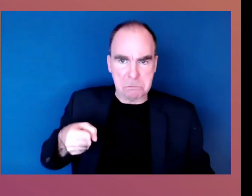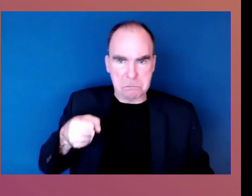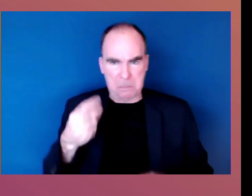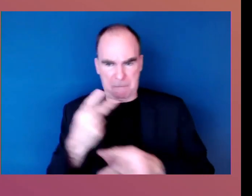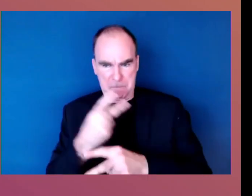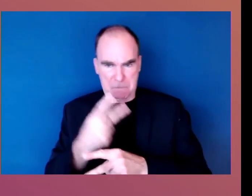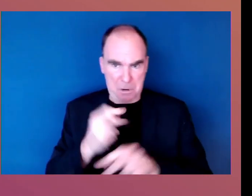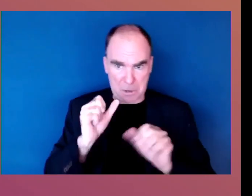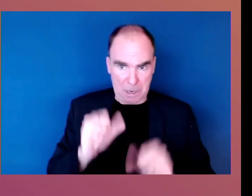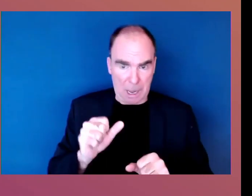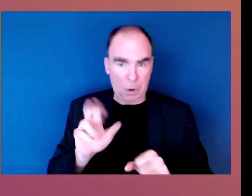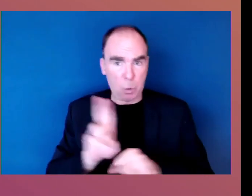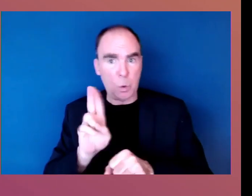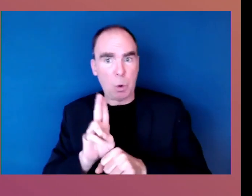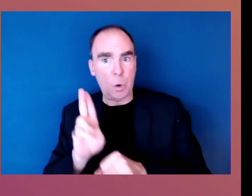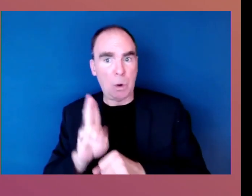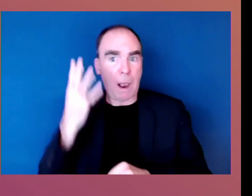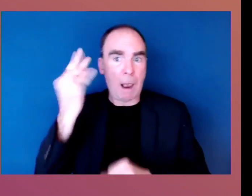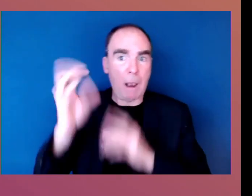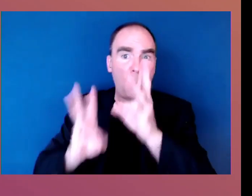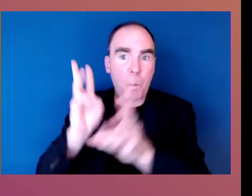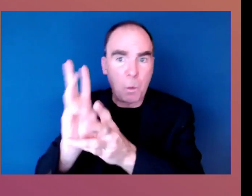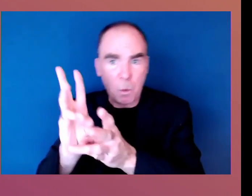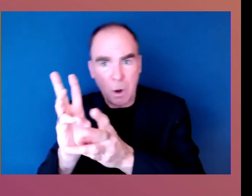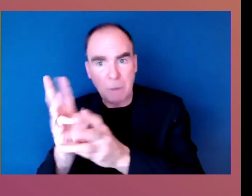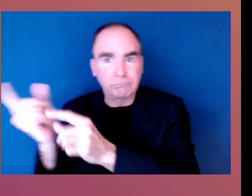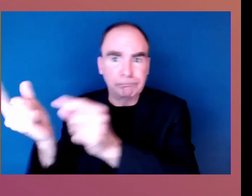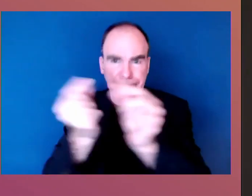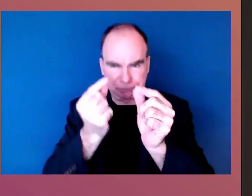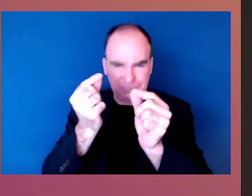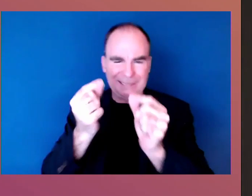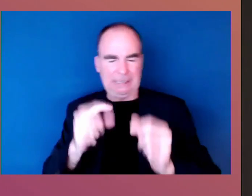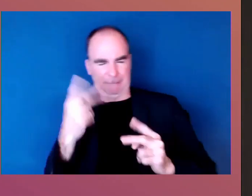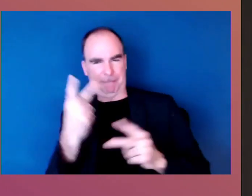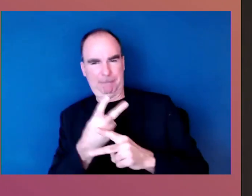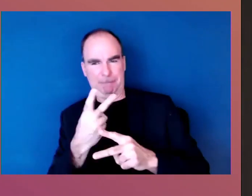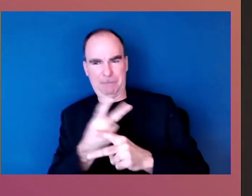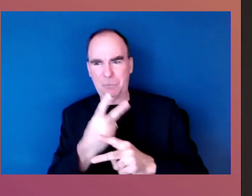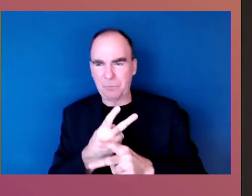There are many other research items to move